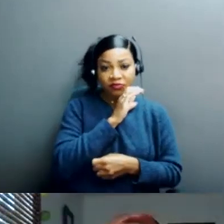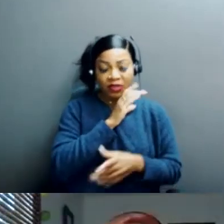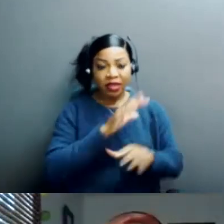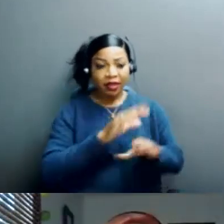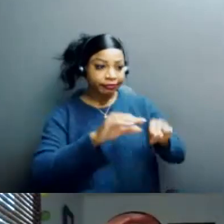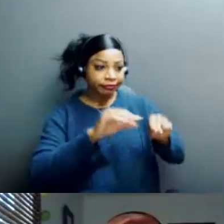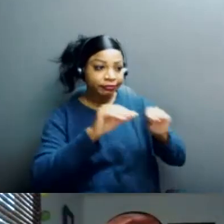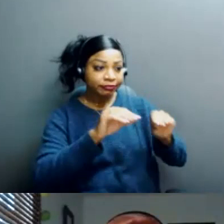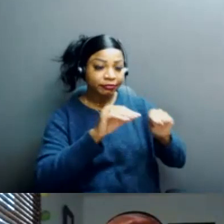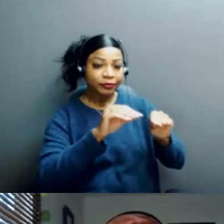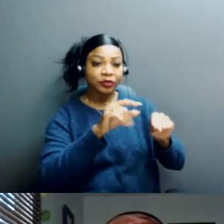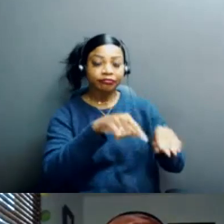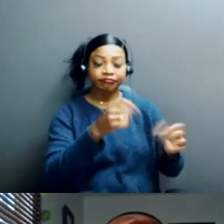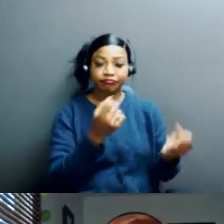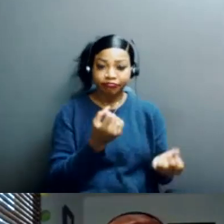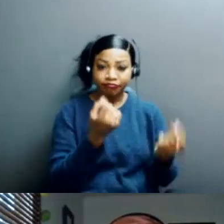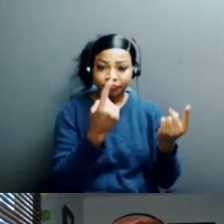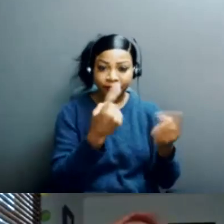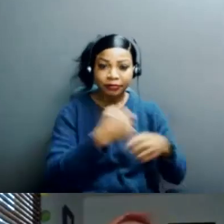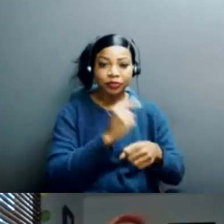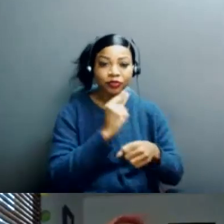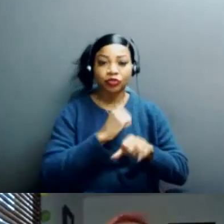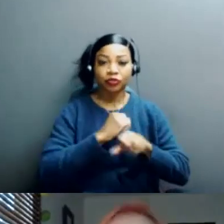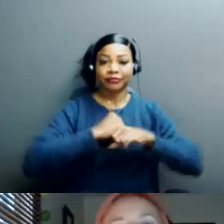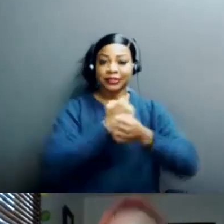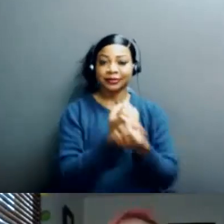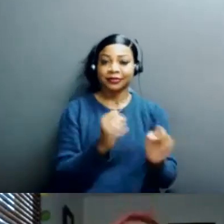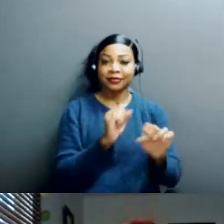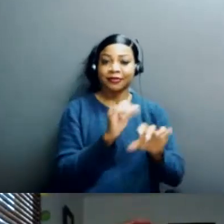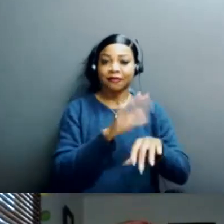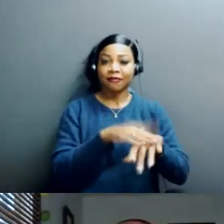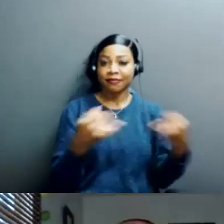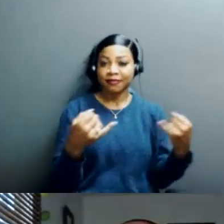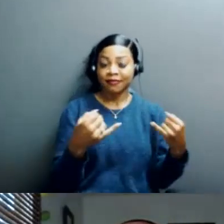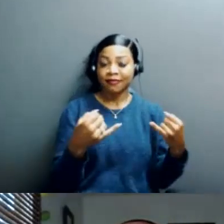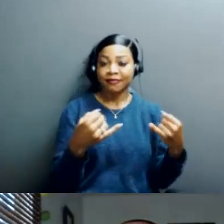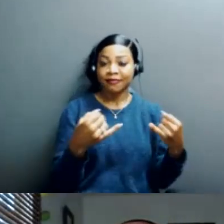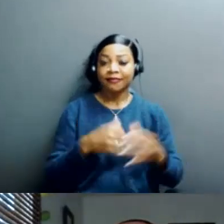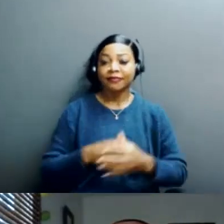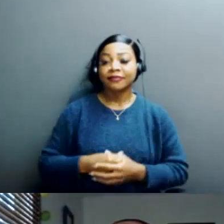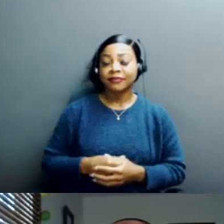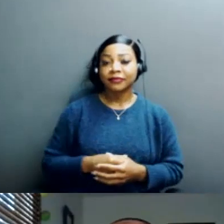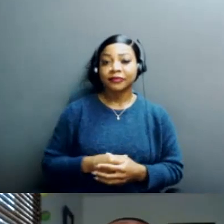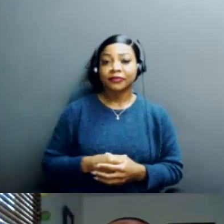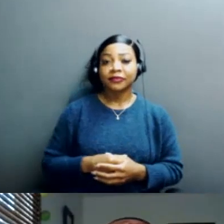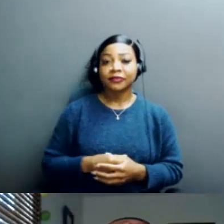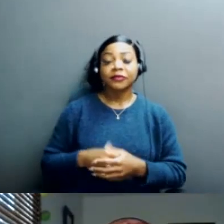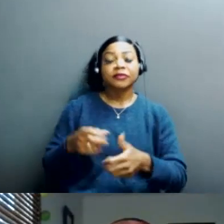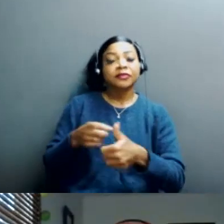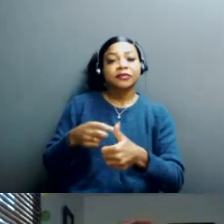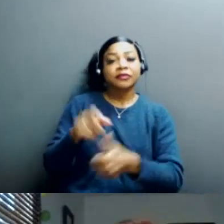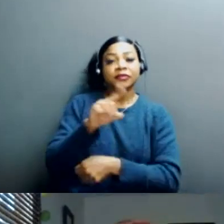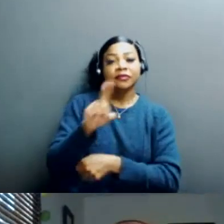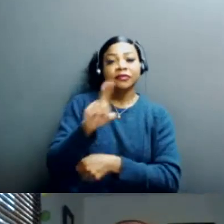and their own you know ensuring their own security online so before we get into the sake of saying my first question is this